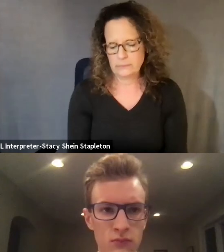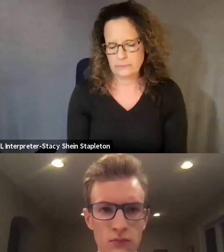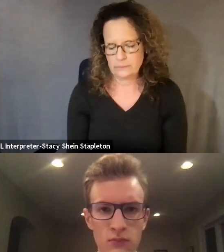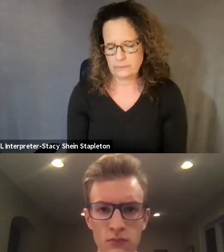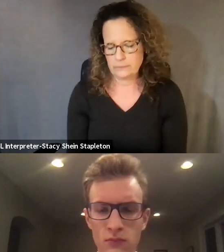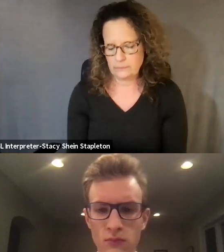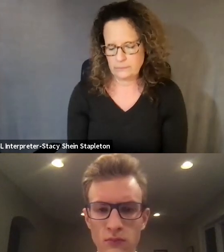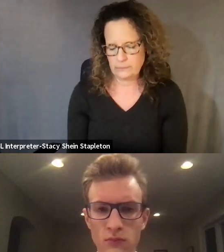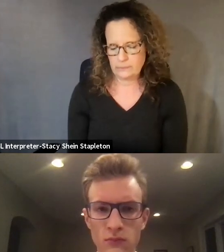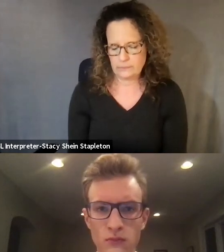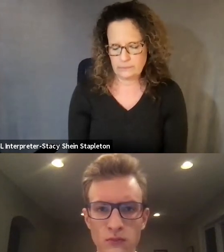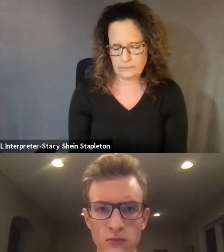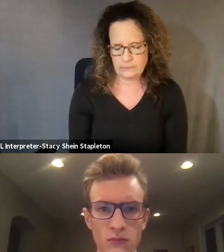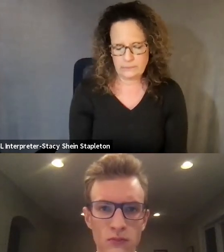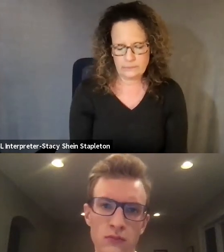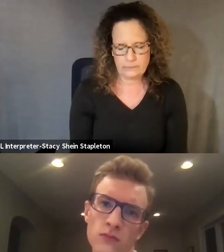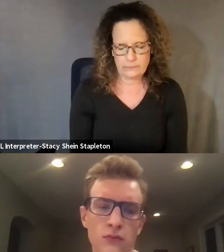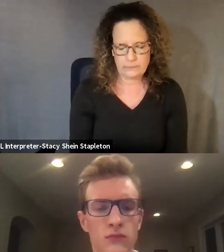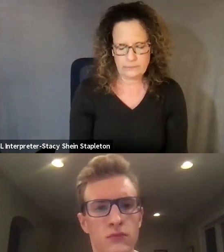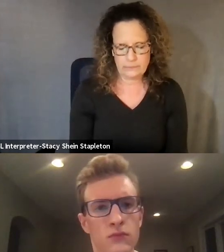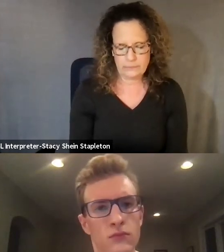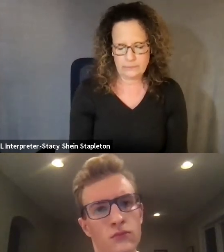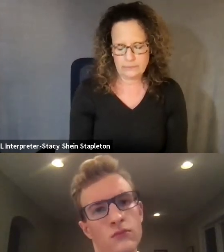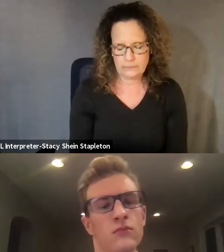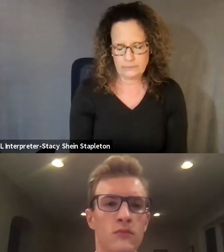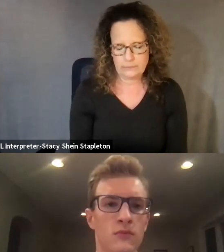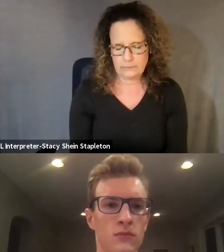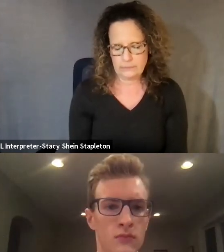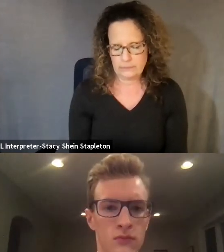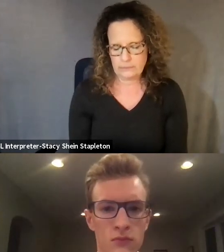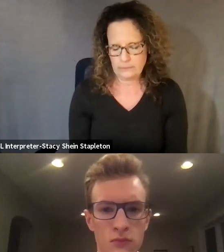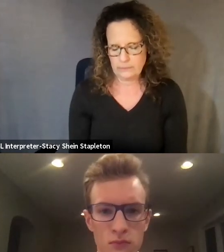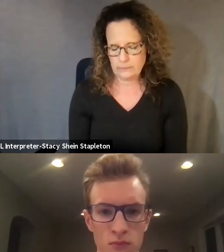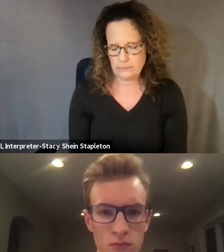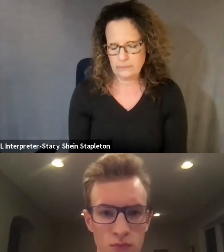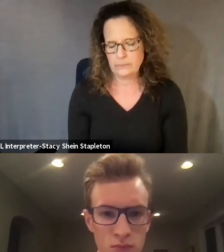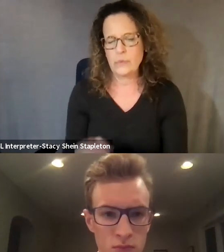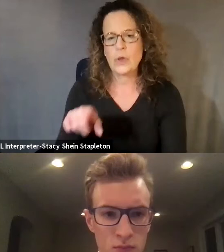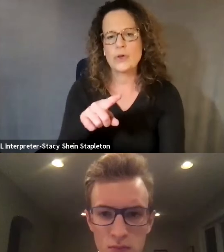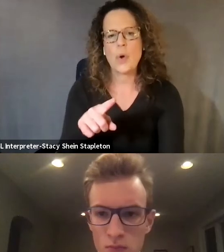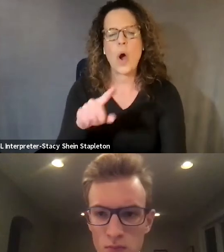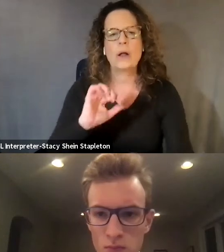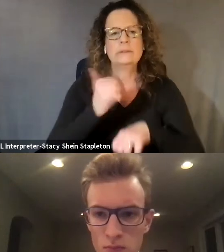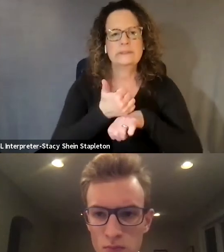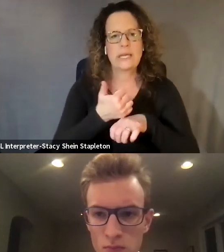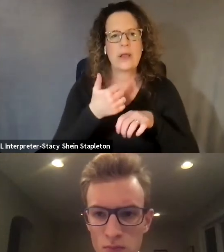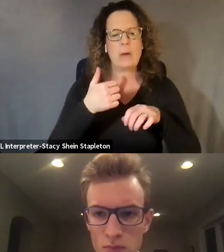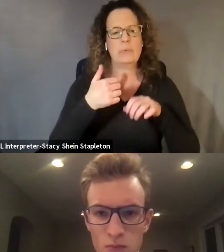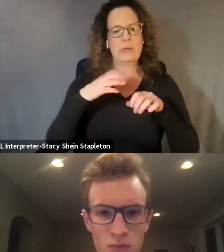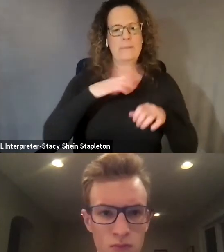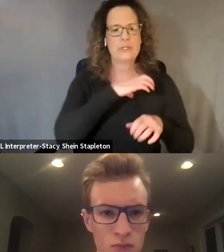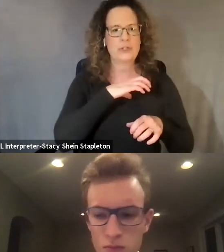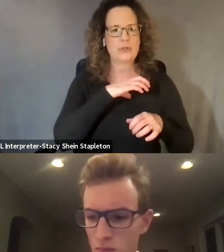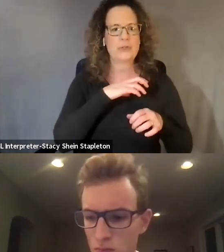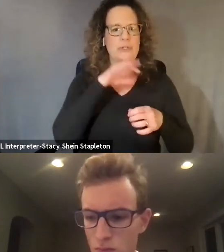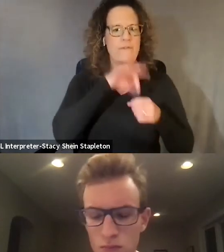You know, you all elect 9 commissioners to the Metropolitan Water Reclamation District to represent you. So I want to make sure you know